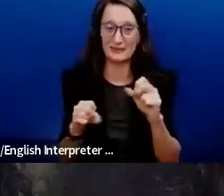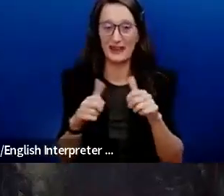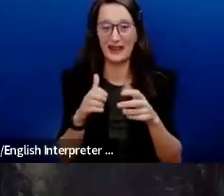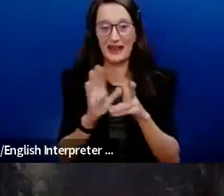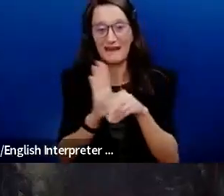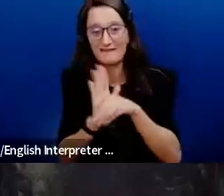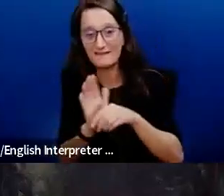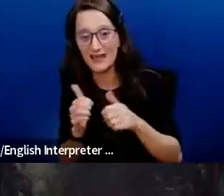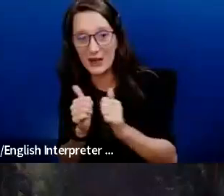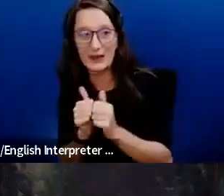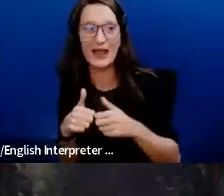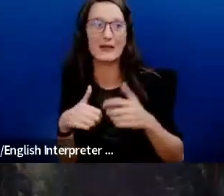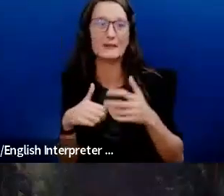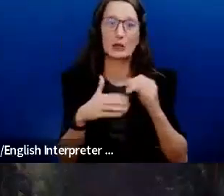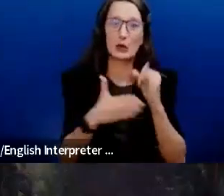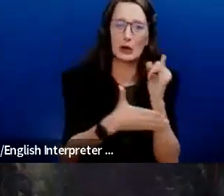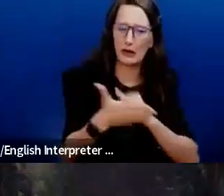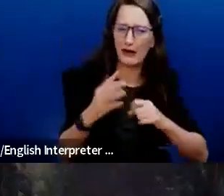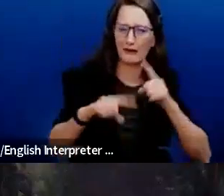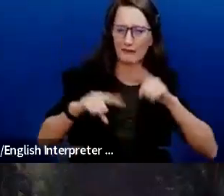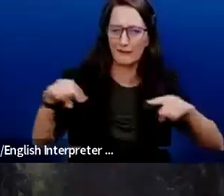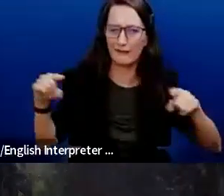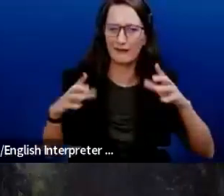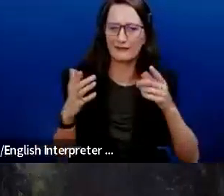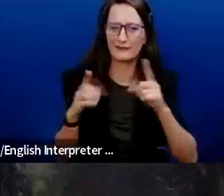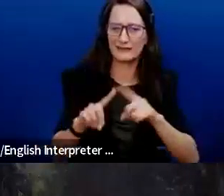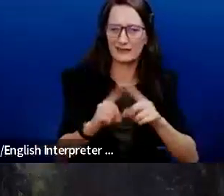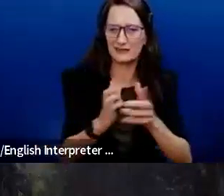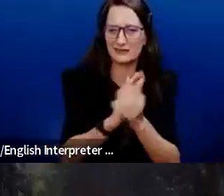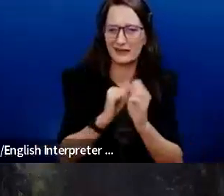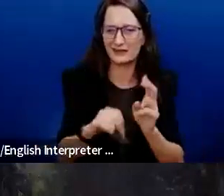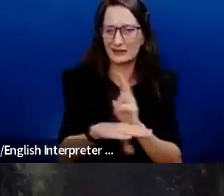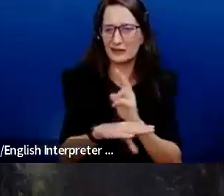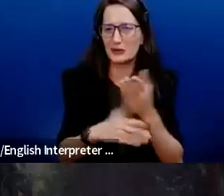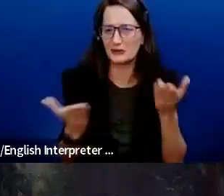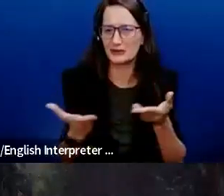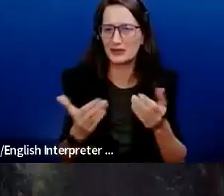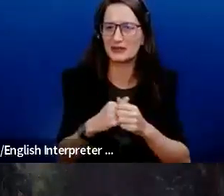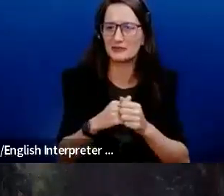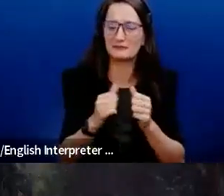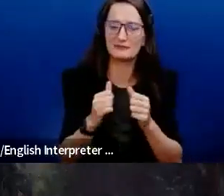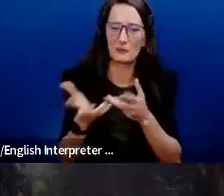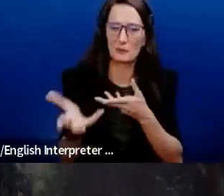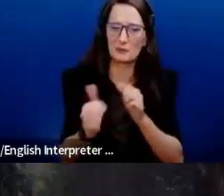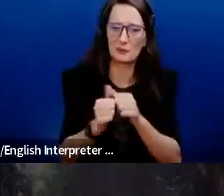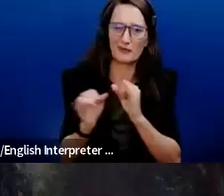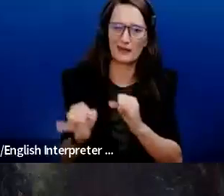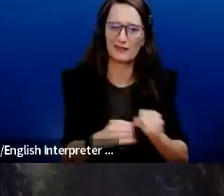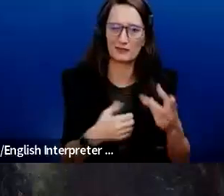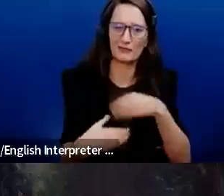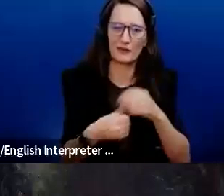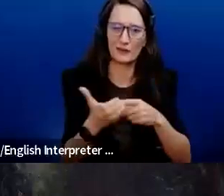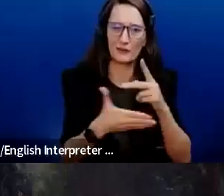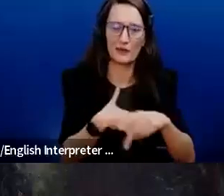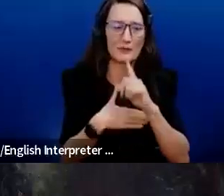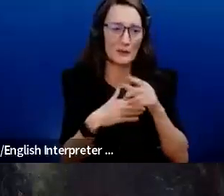art, right? Like there's just such a wide variety of different things that you can work on with the individuals that participate in your program. So that I really appreciate